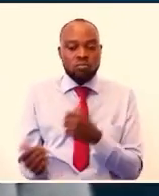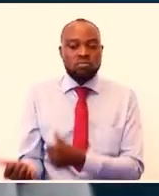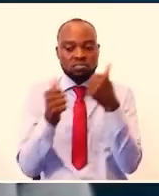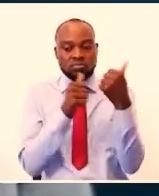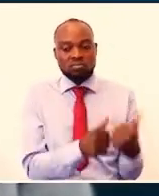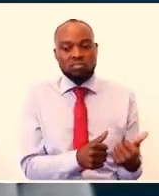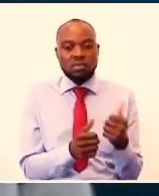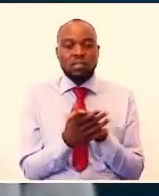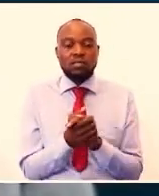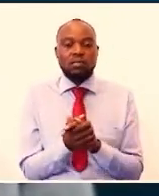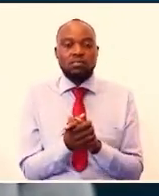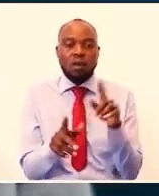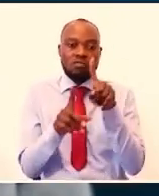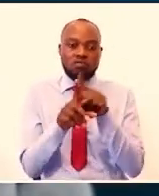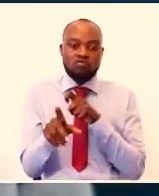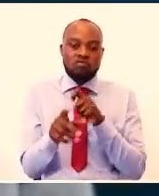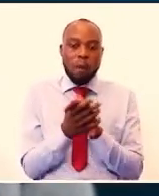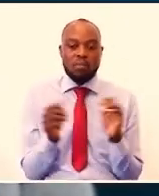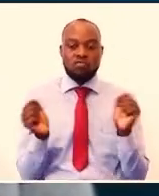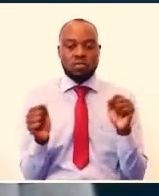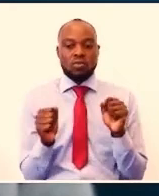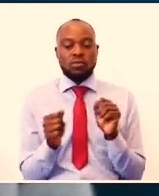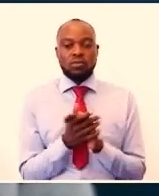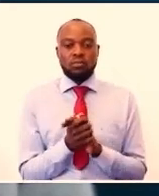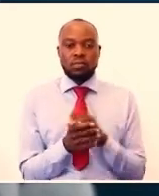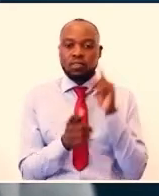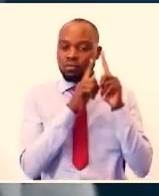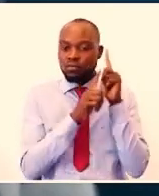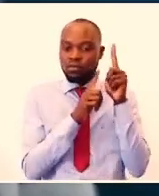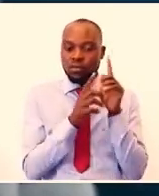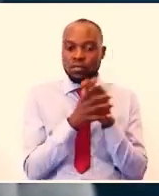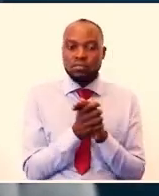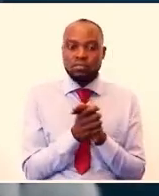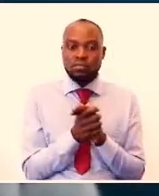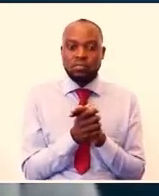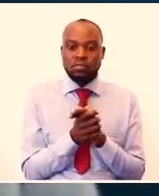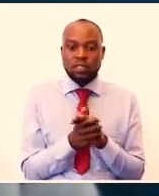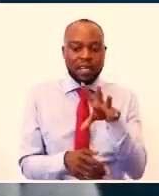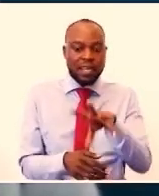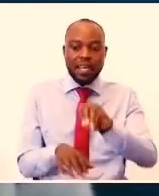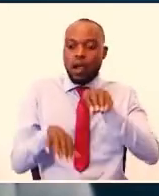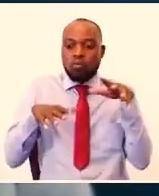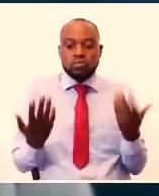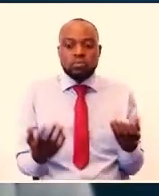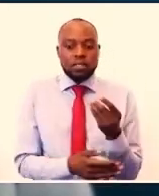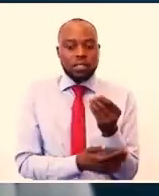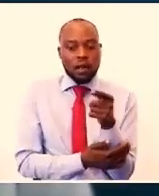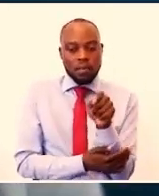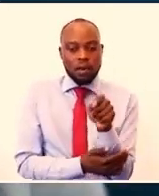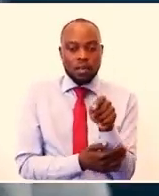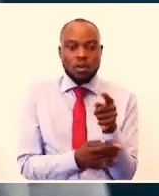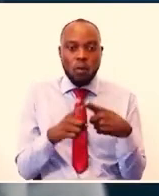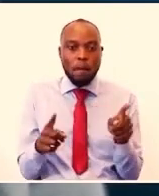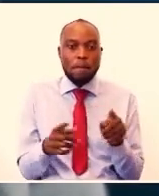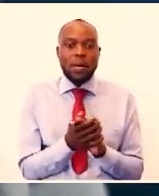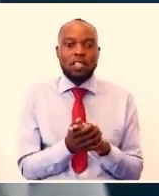the current exogenous shocks, we're thinking about where are we going to get this money and how is the international